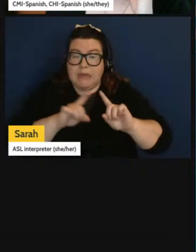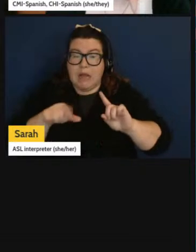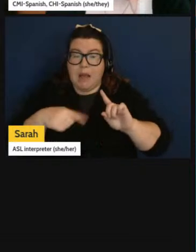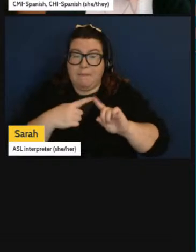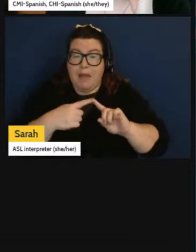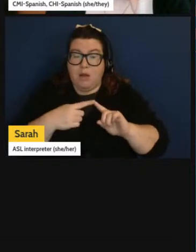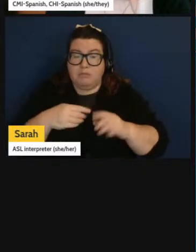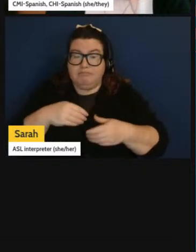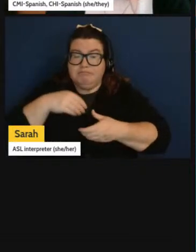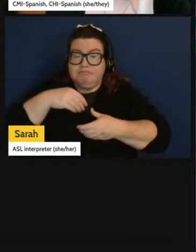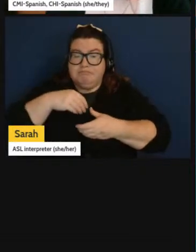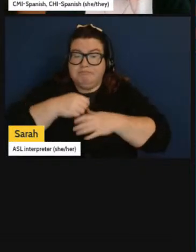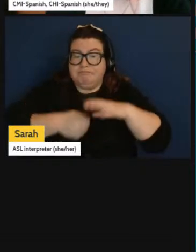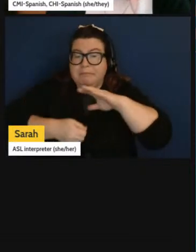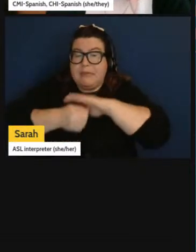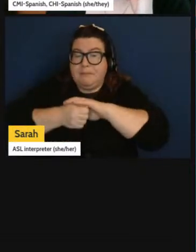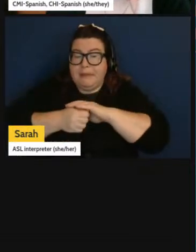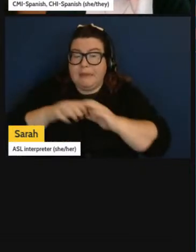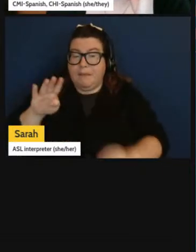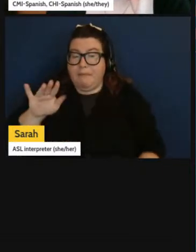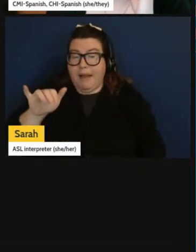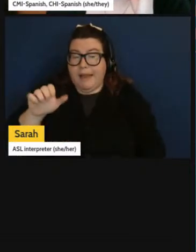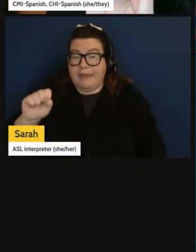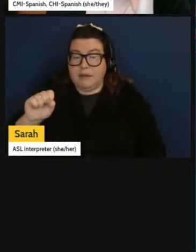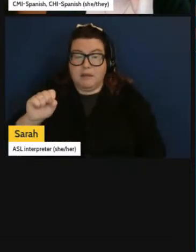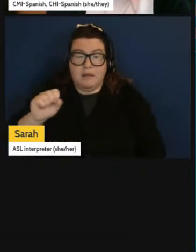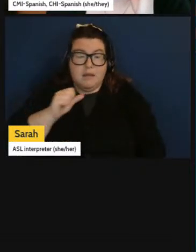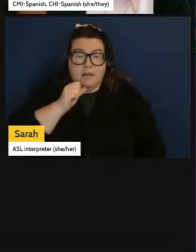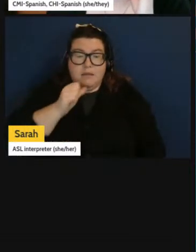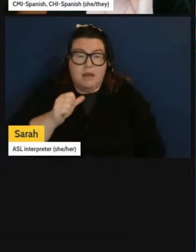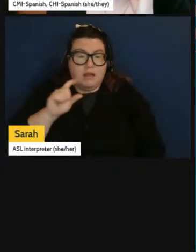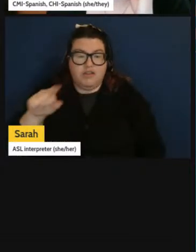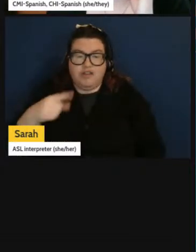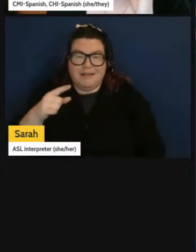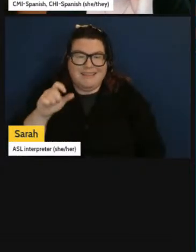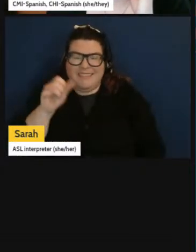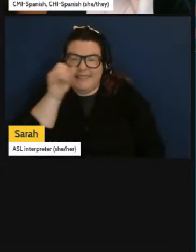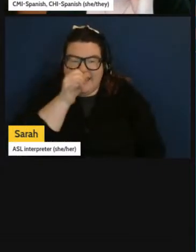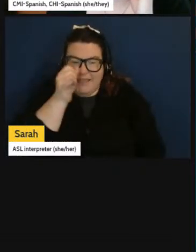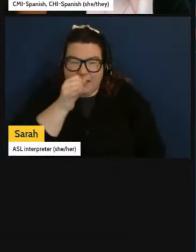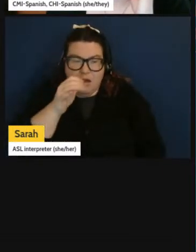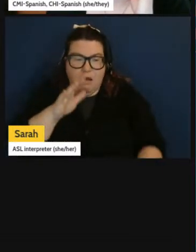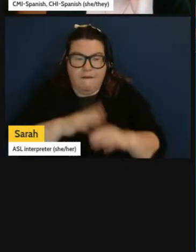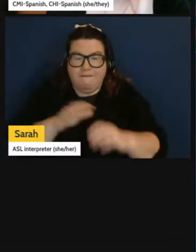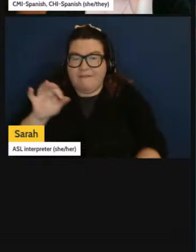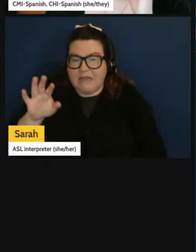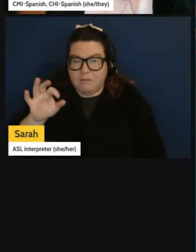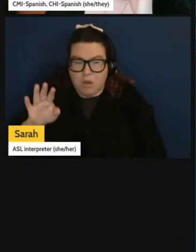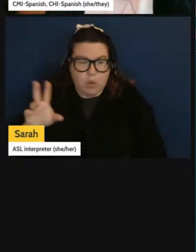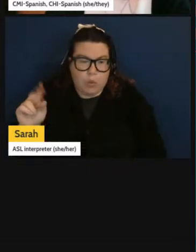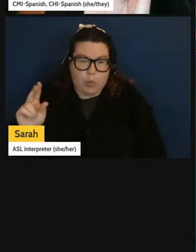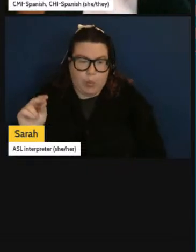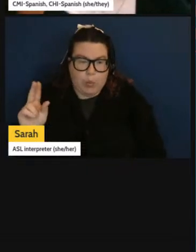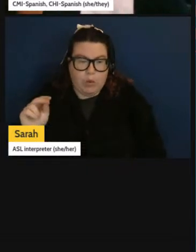bias. These are actually, they're not just like those silly quizzes that you take on Facebook. They're actually like scientific. They